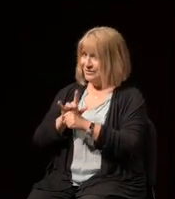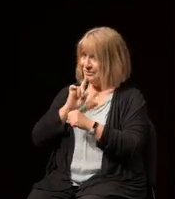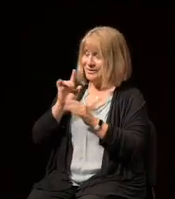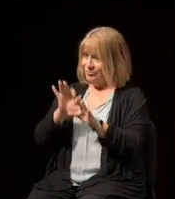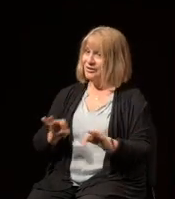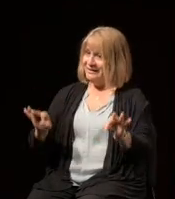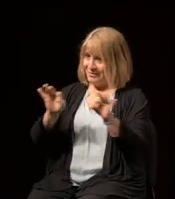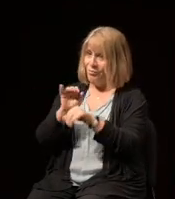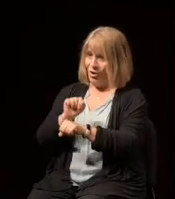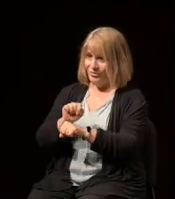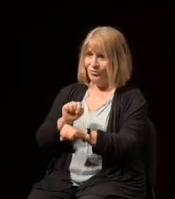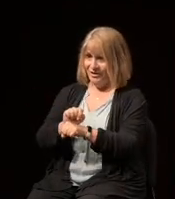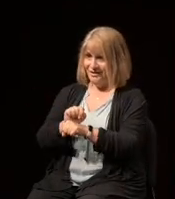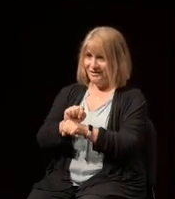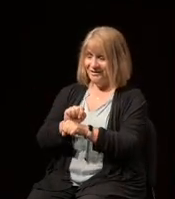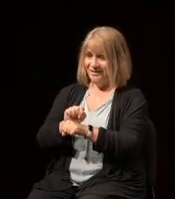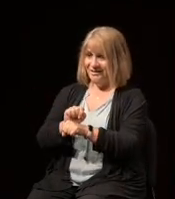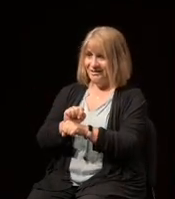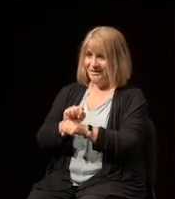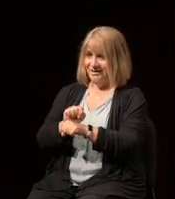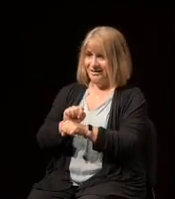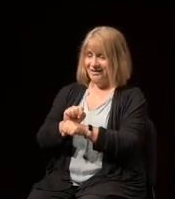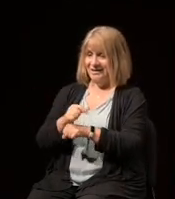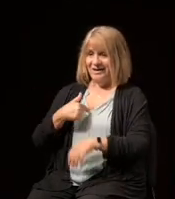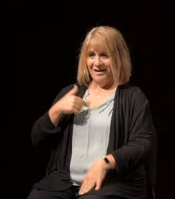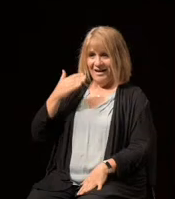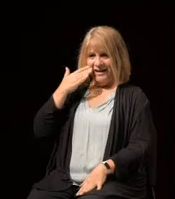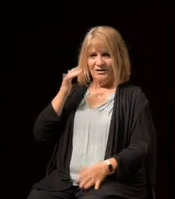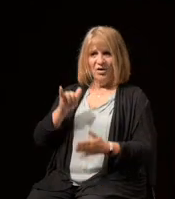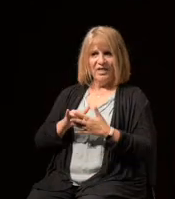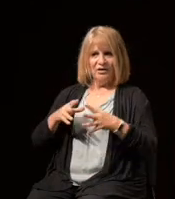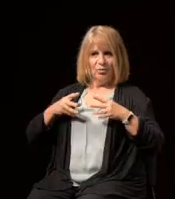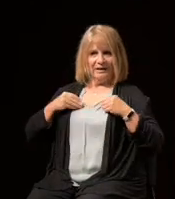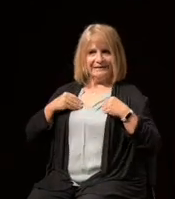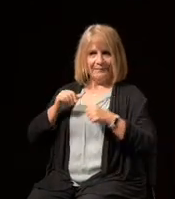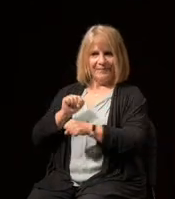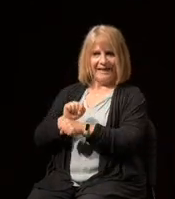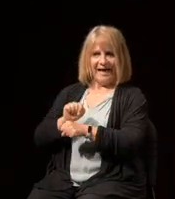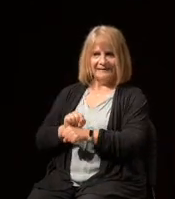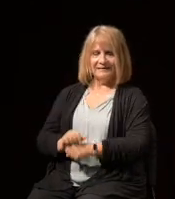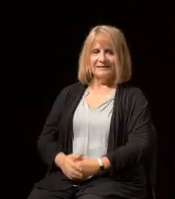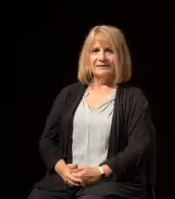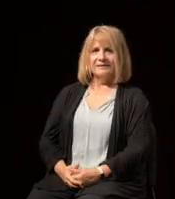work. And I know that you'll come up to the task.